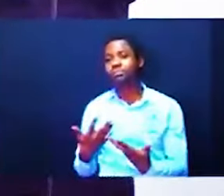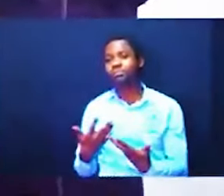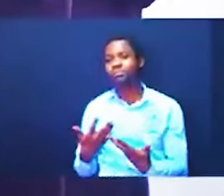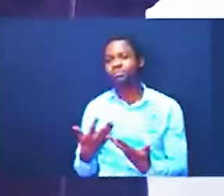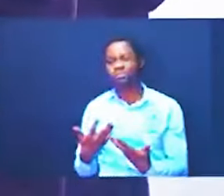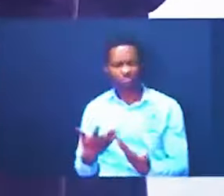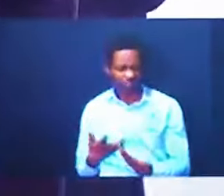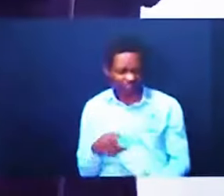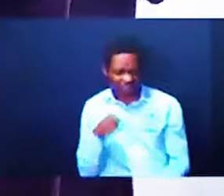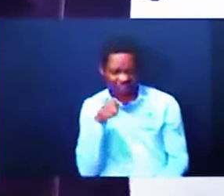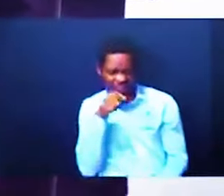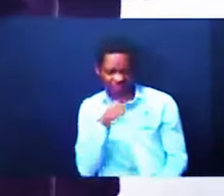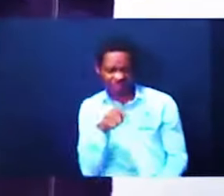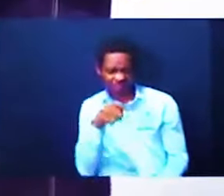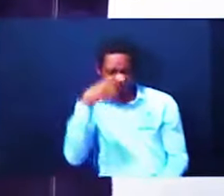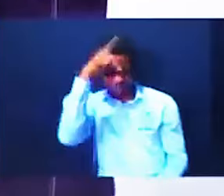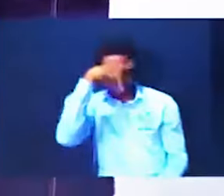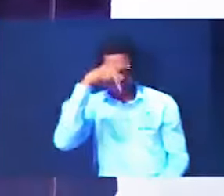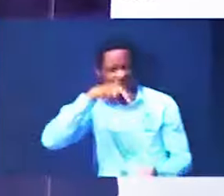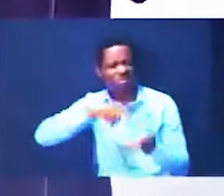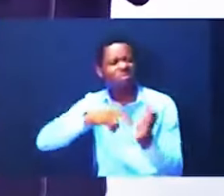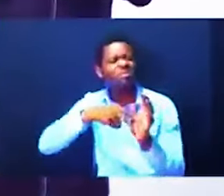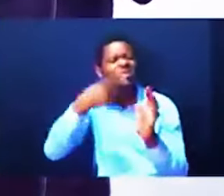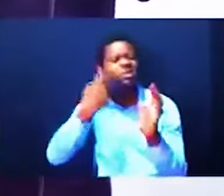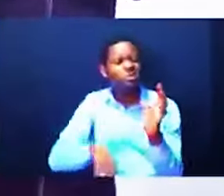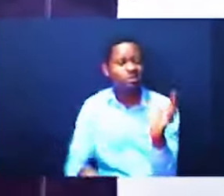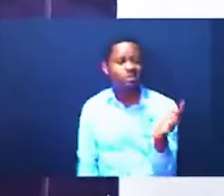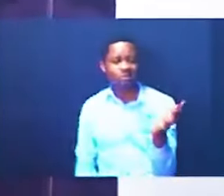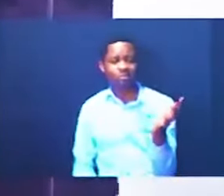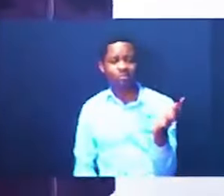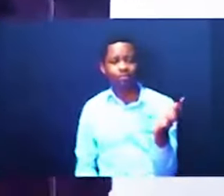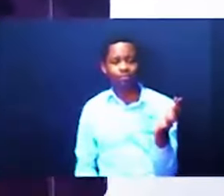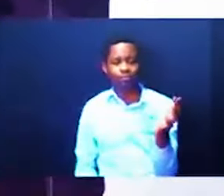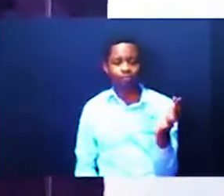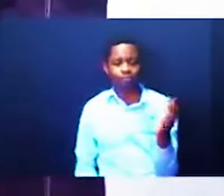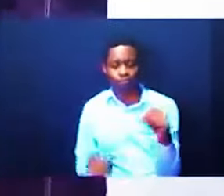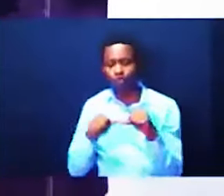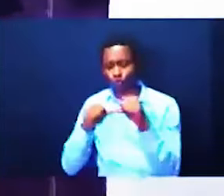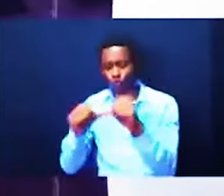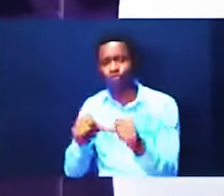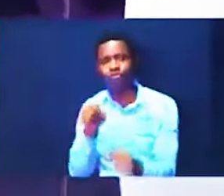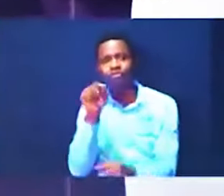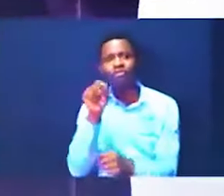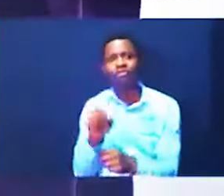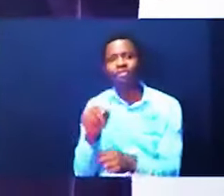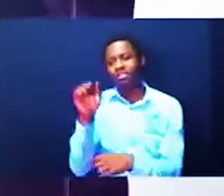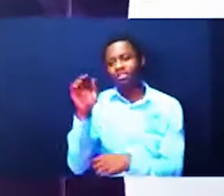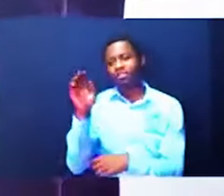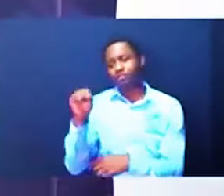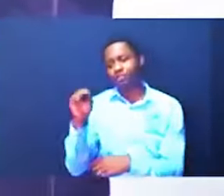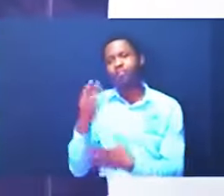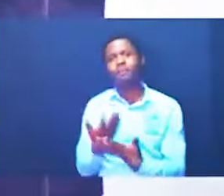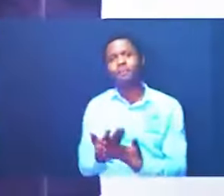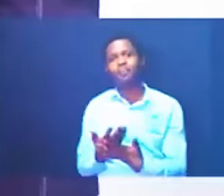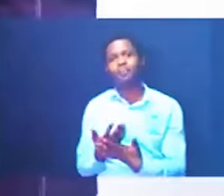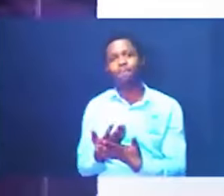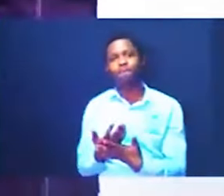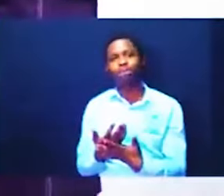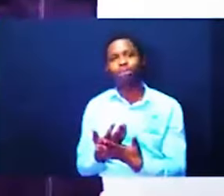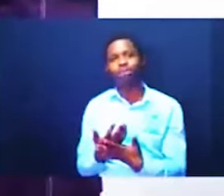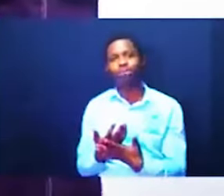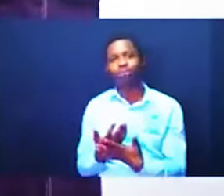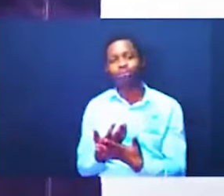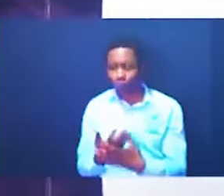this parable talking about? Edien ena na sa be eka ho. Now the next verse. Yeah, to aso. The farmer sows